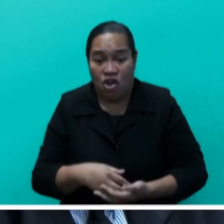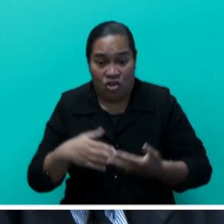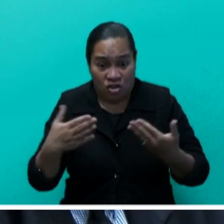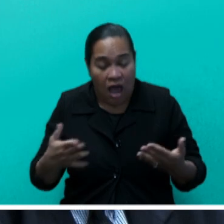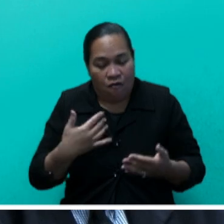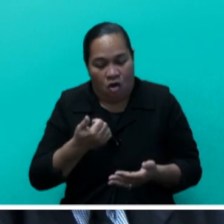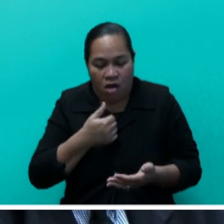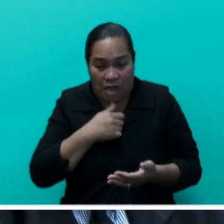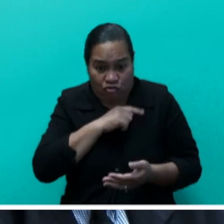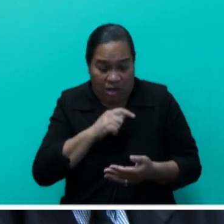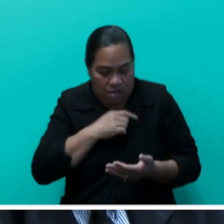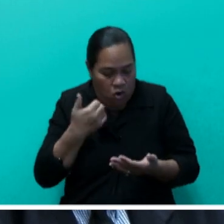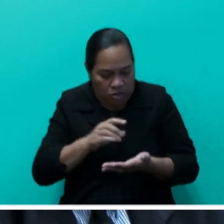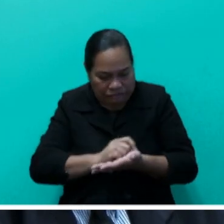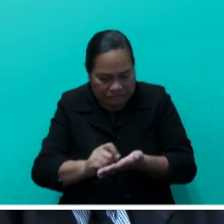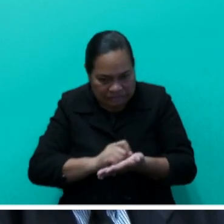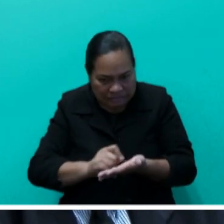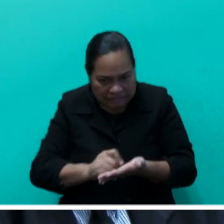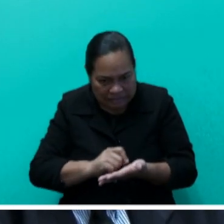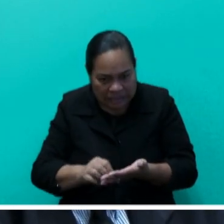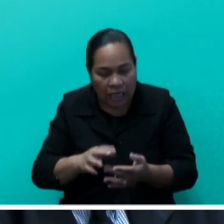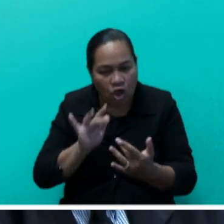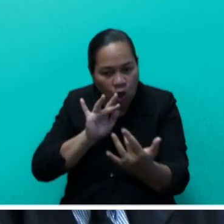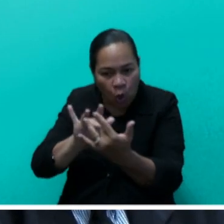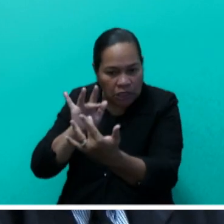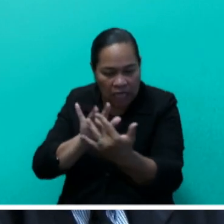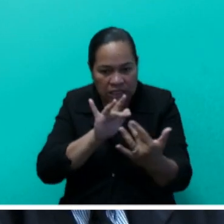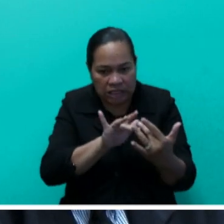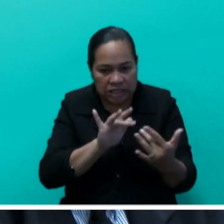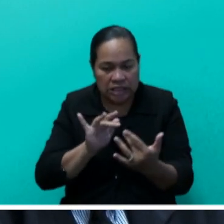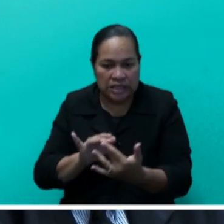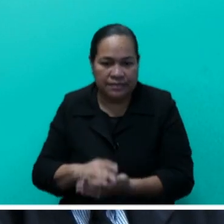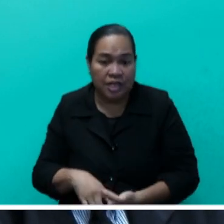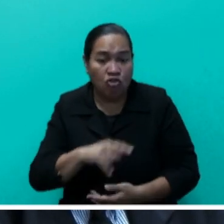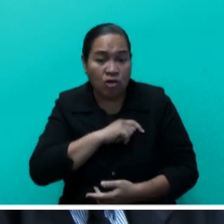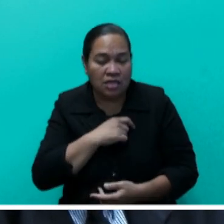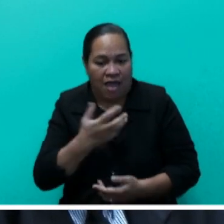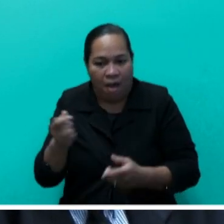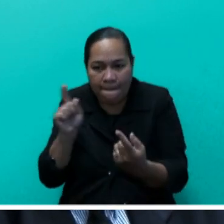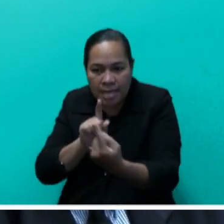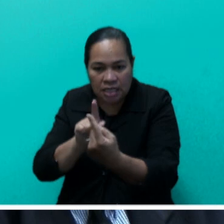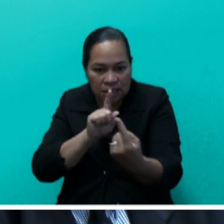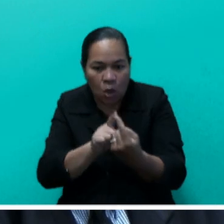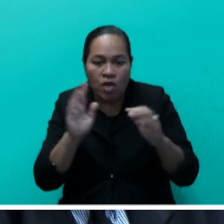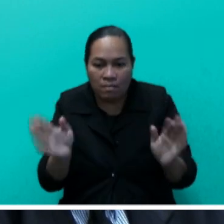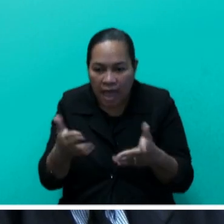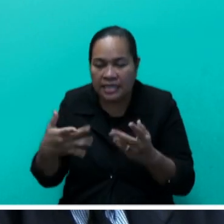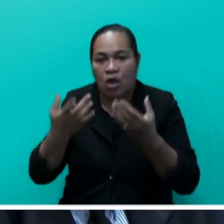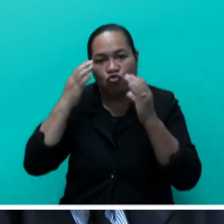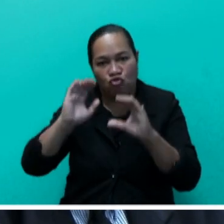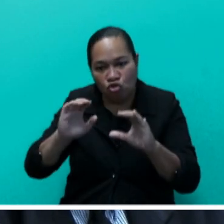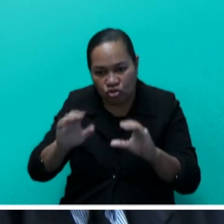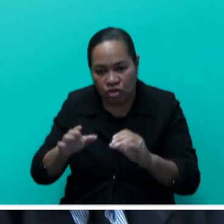written and been in contact with them. The trustees have held meetings with players and coaches.